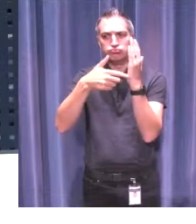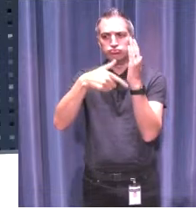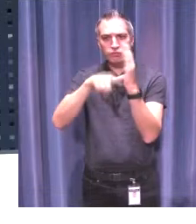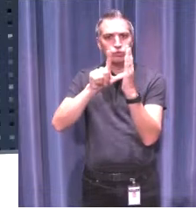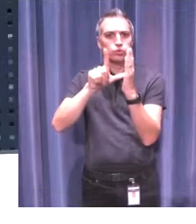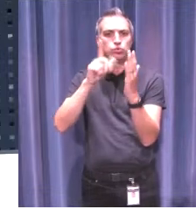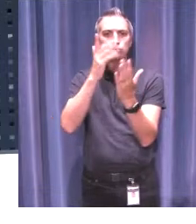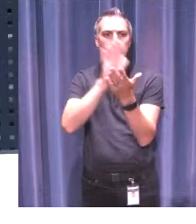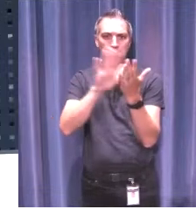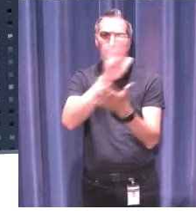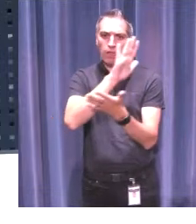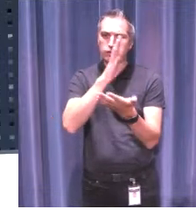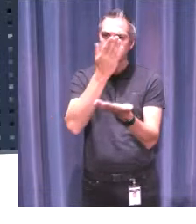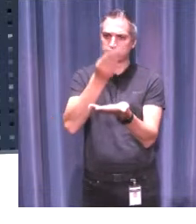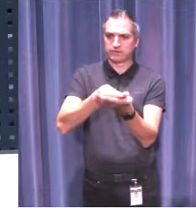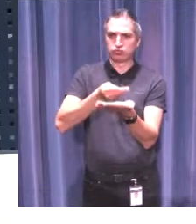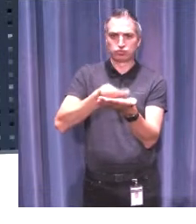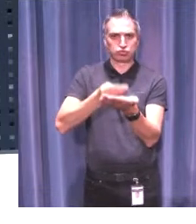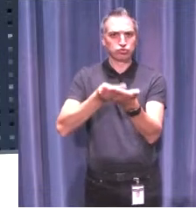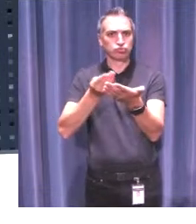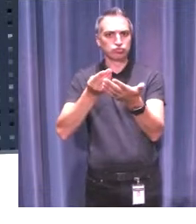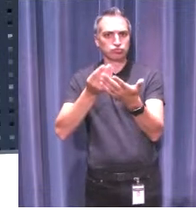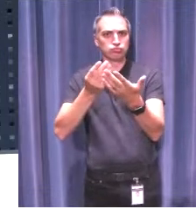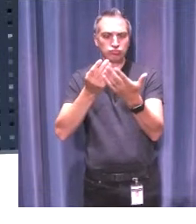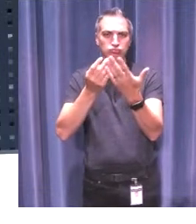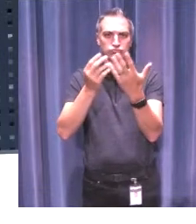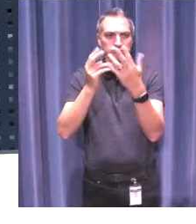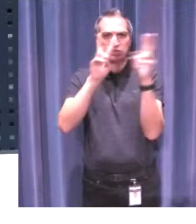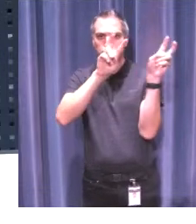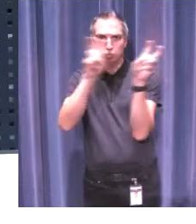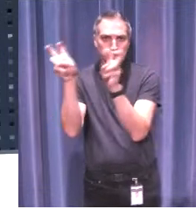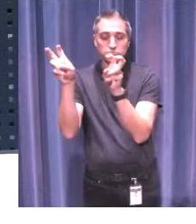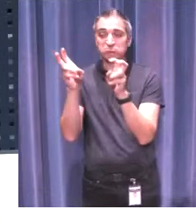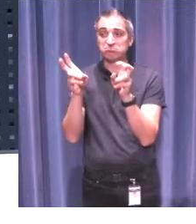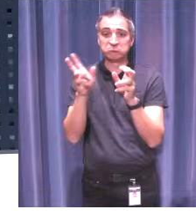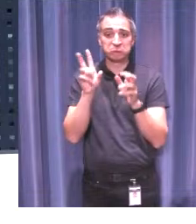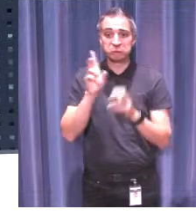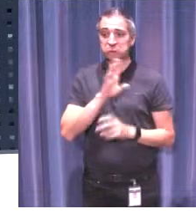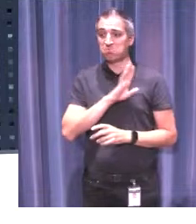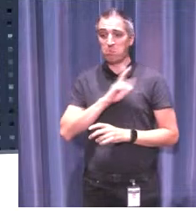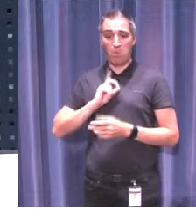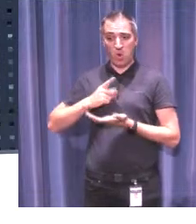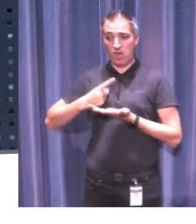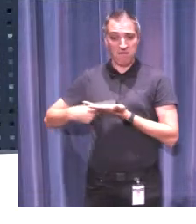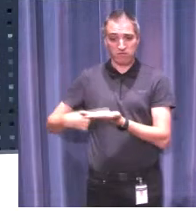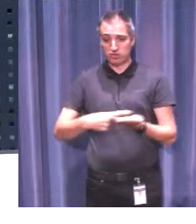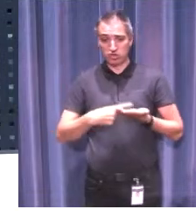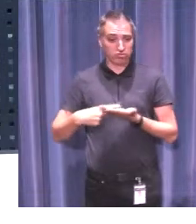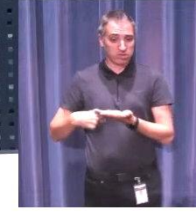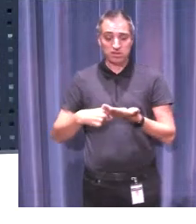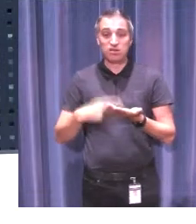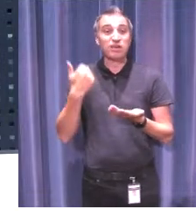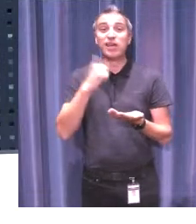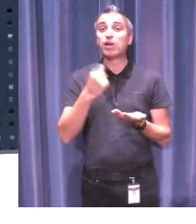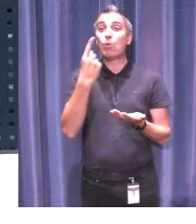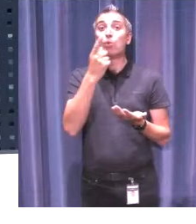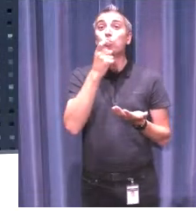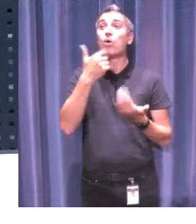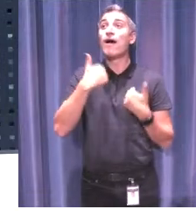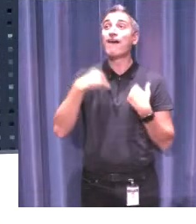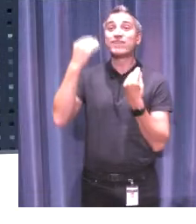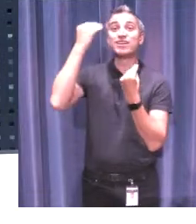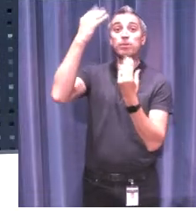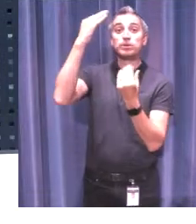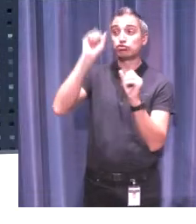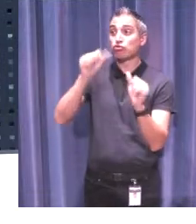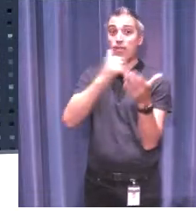matters. They would have conversations. We have anyone who had information that would